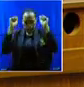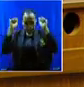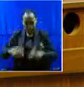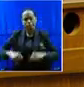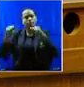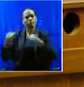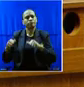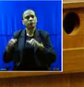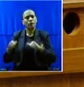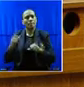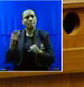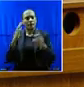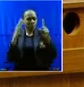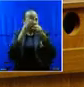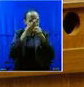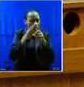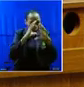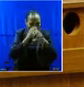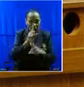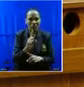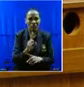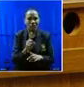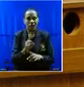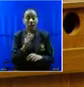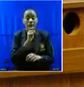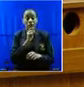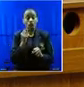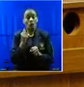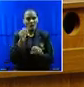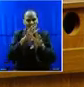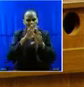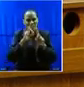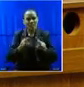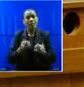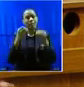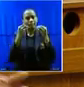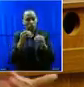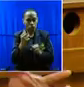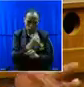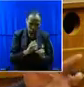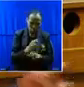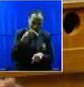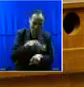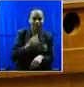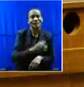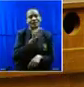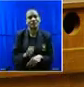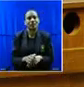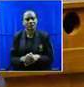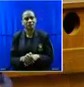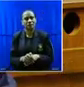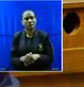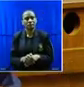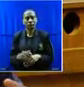range of consumer and industrial products for local procurement. During the course of our deliberations